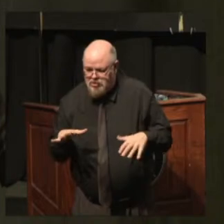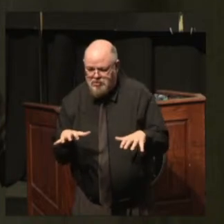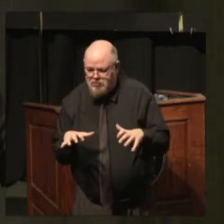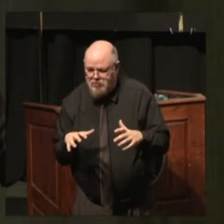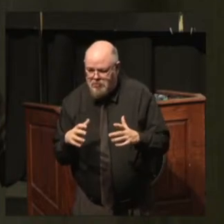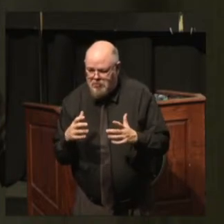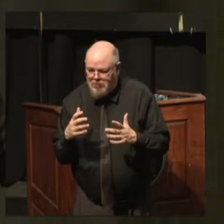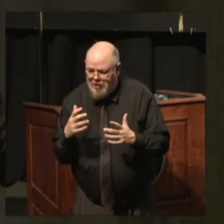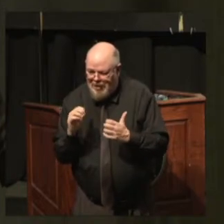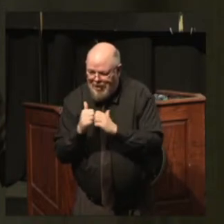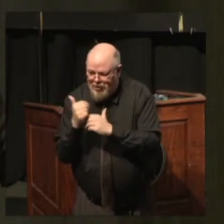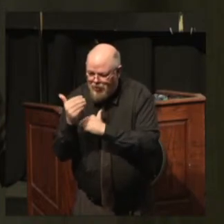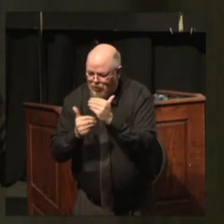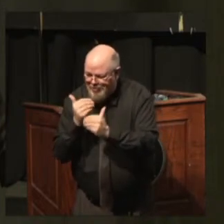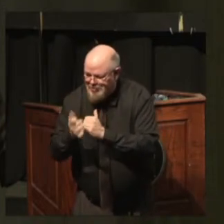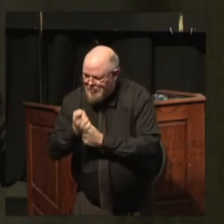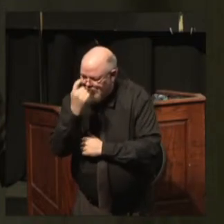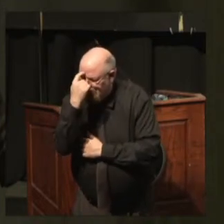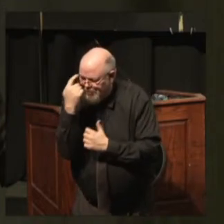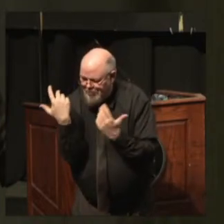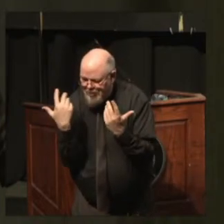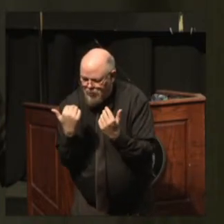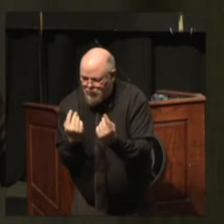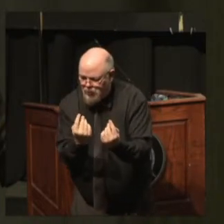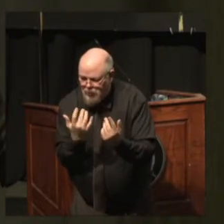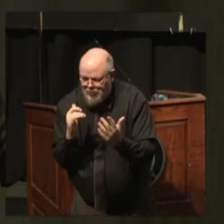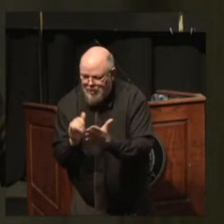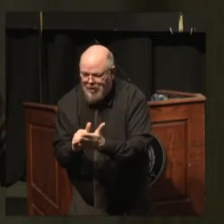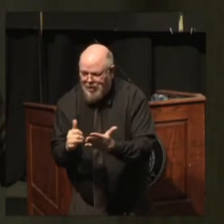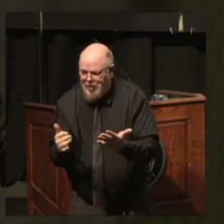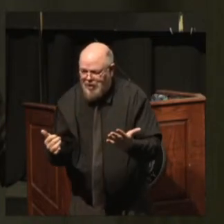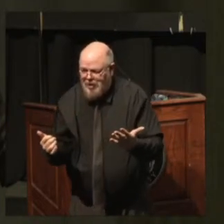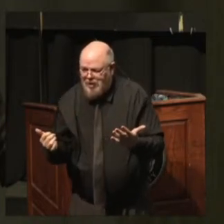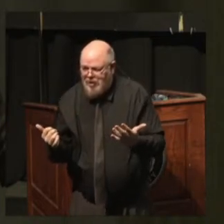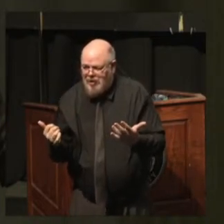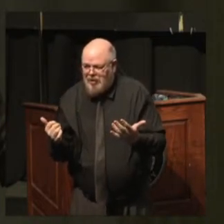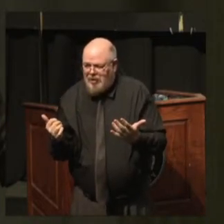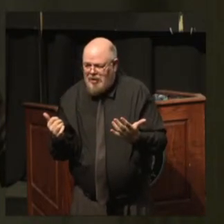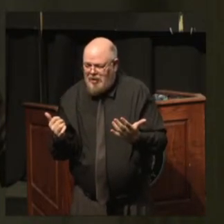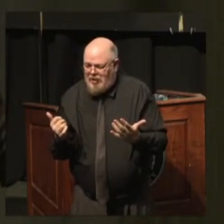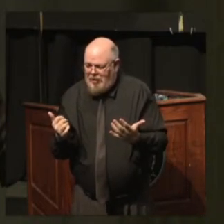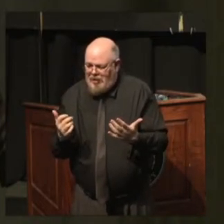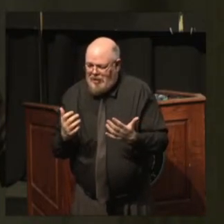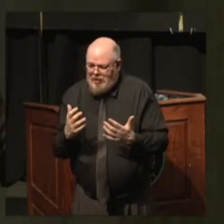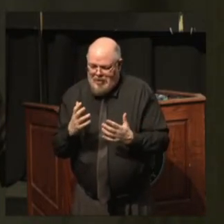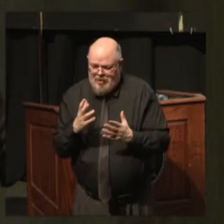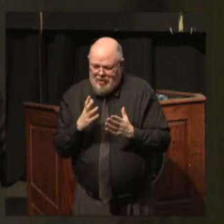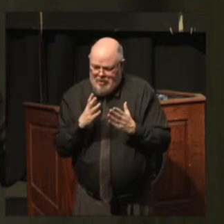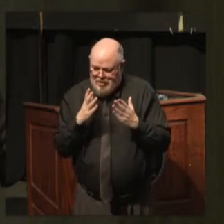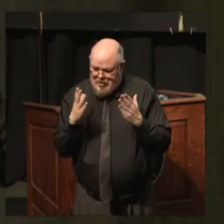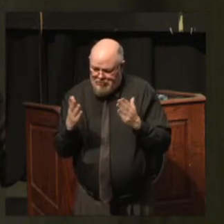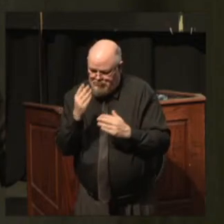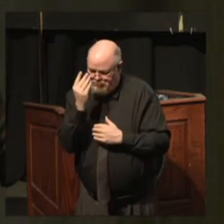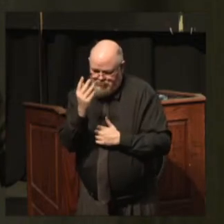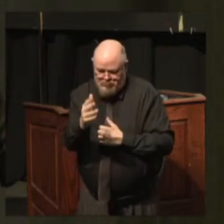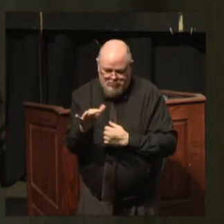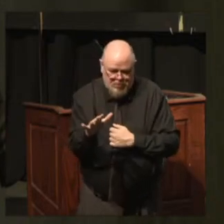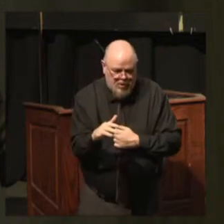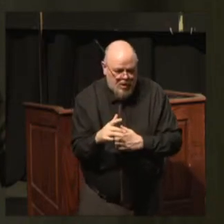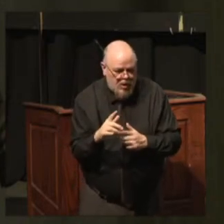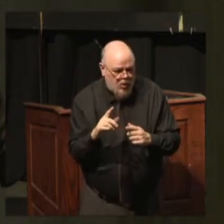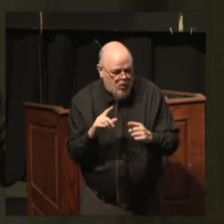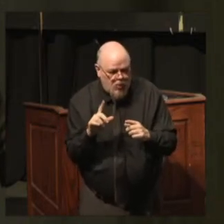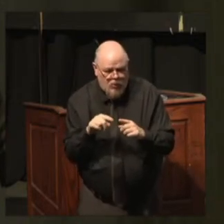that, right? That becomes the question. What do you do with that, right? And here's the thing. When you answer